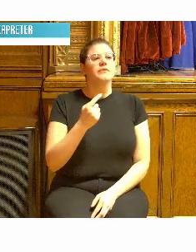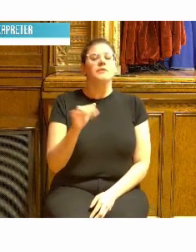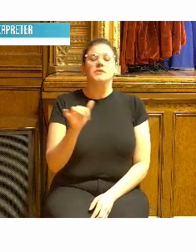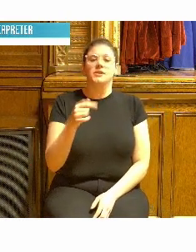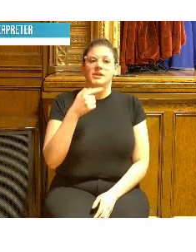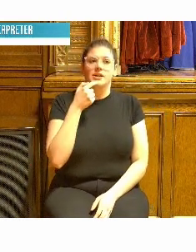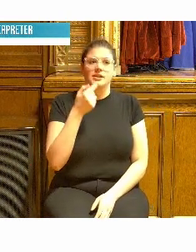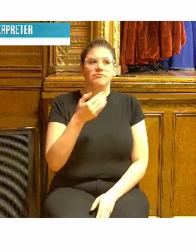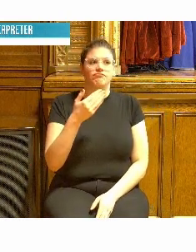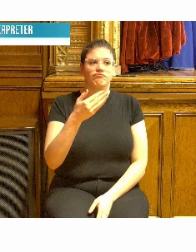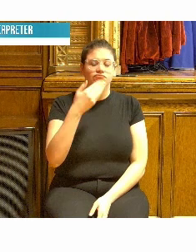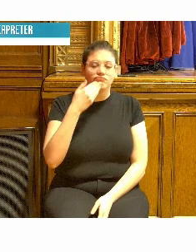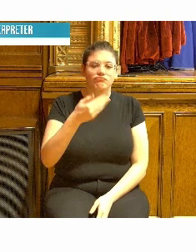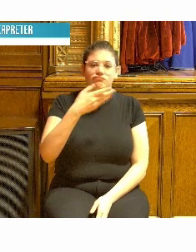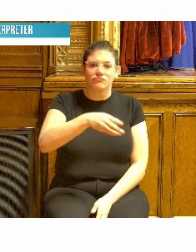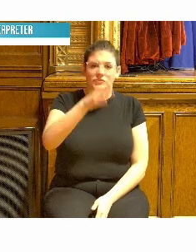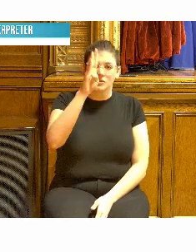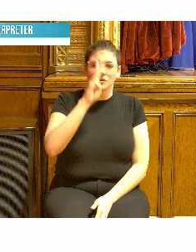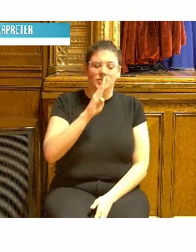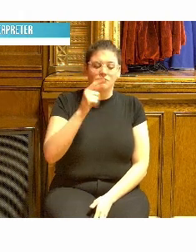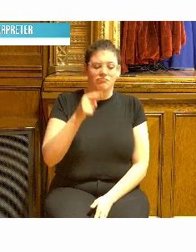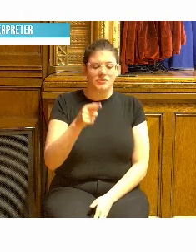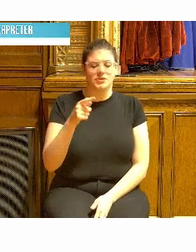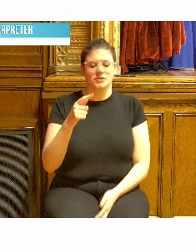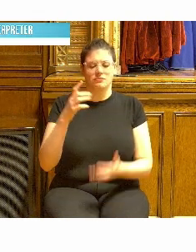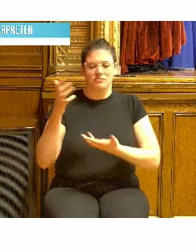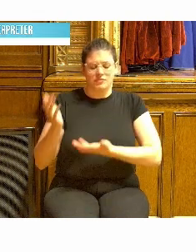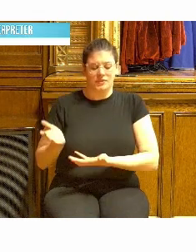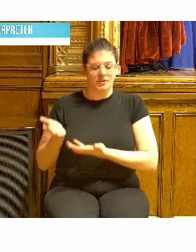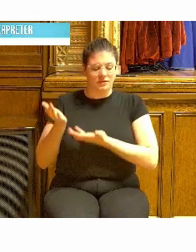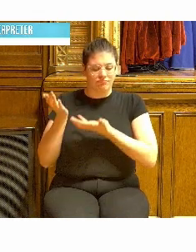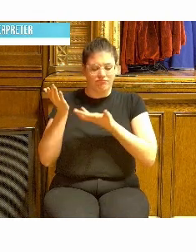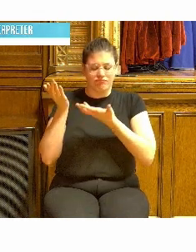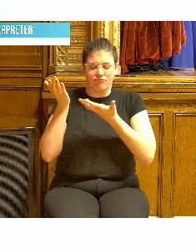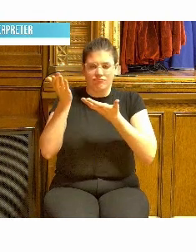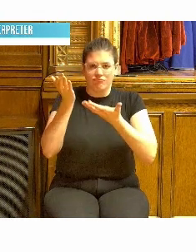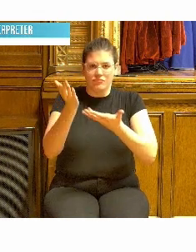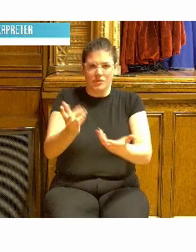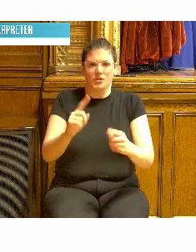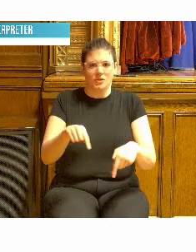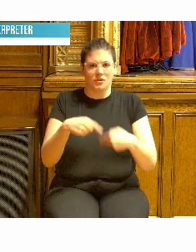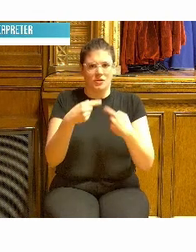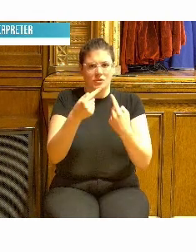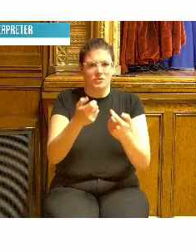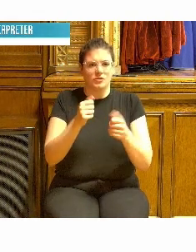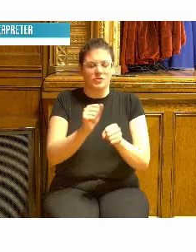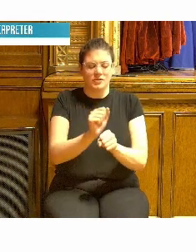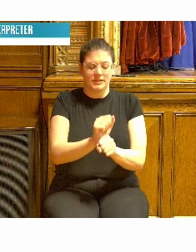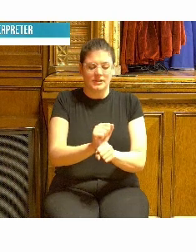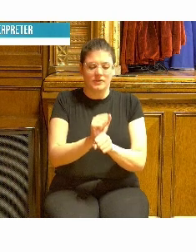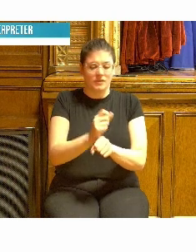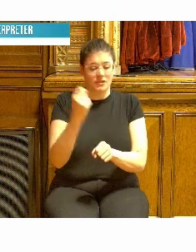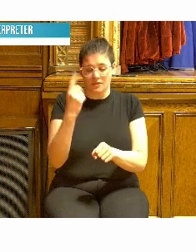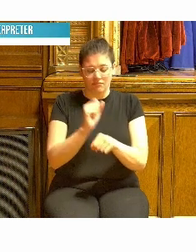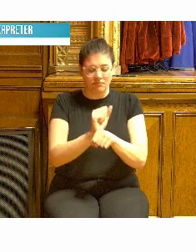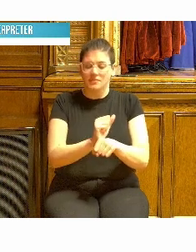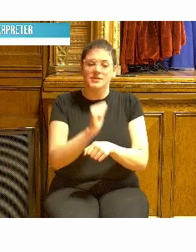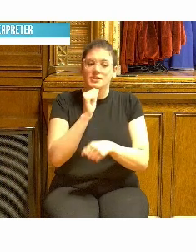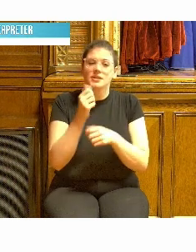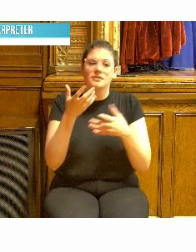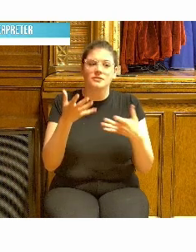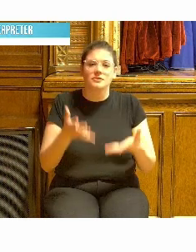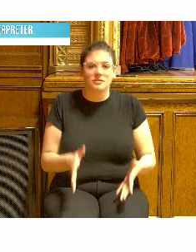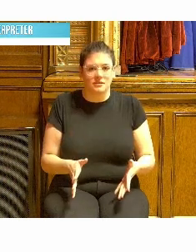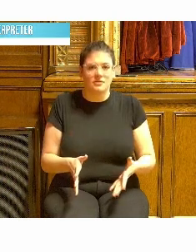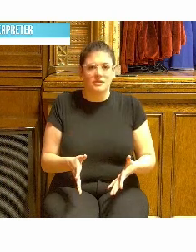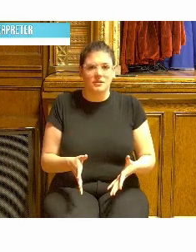far during our enslavement. Slavery has not ended. So I'm grateful to God, I'm grateful to our